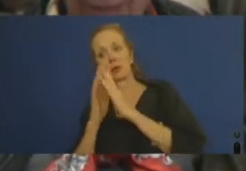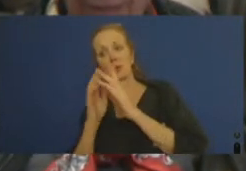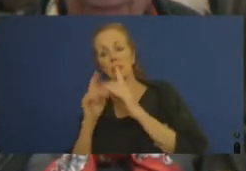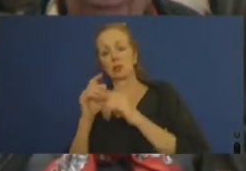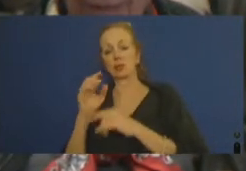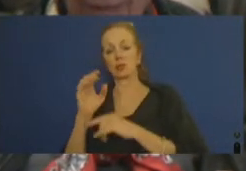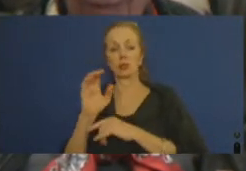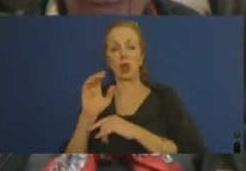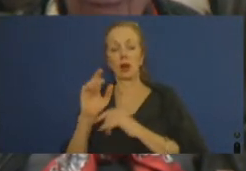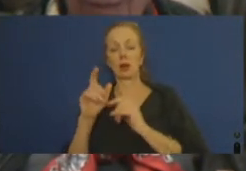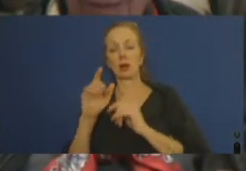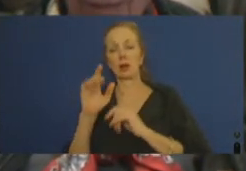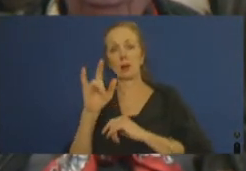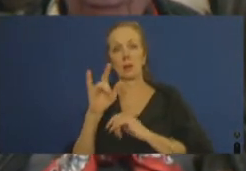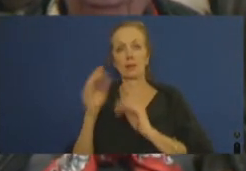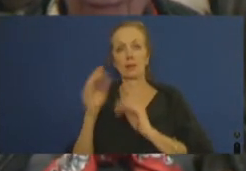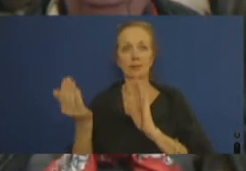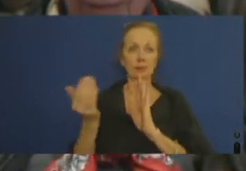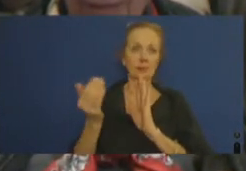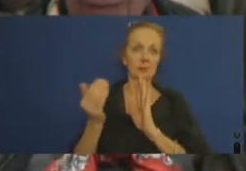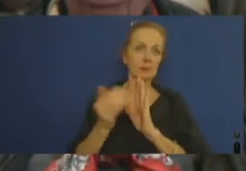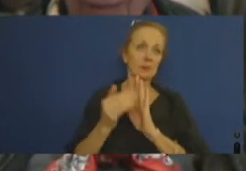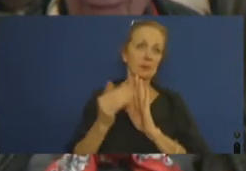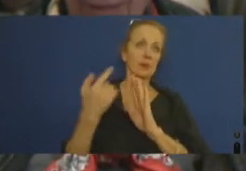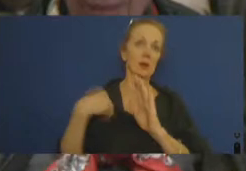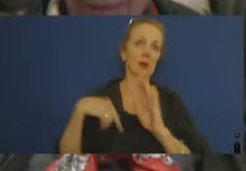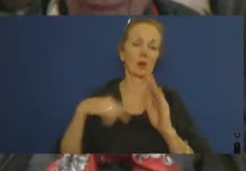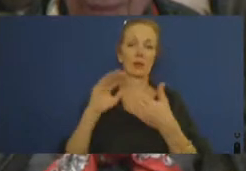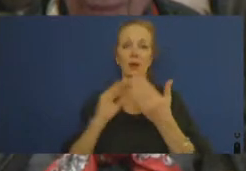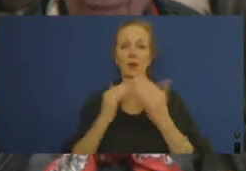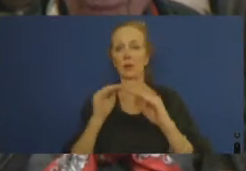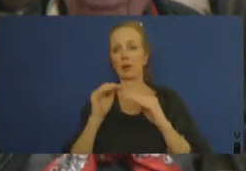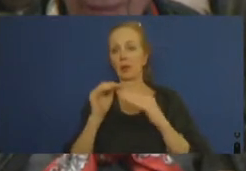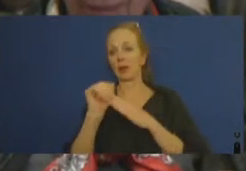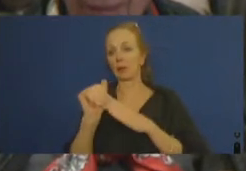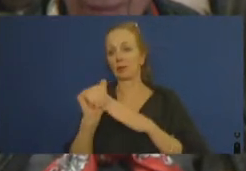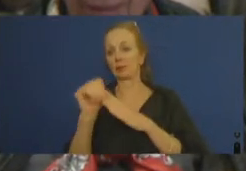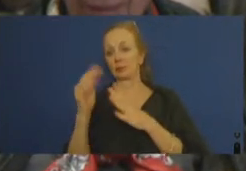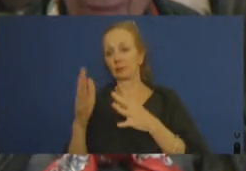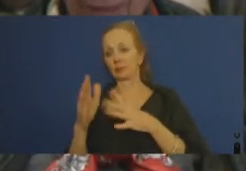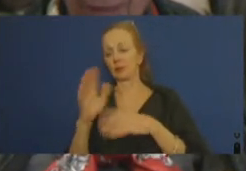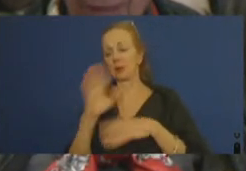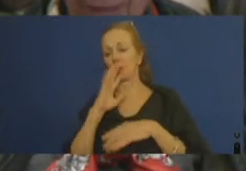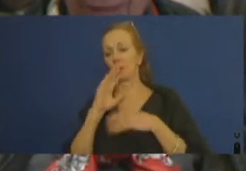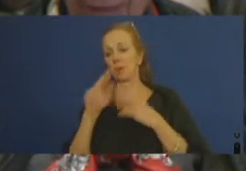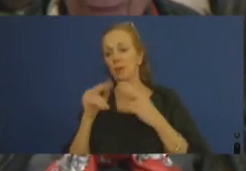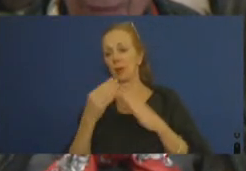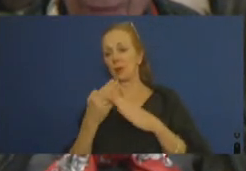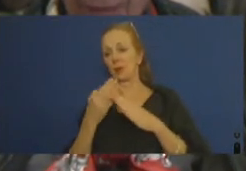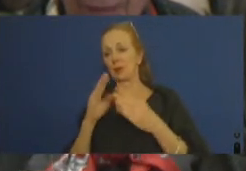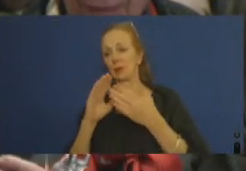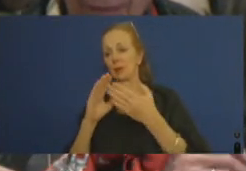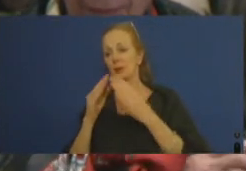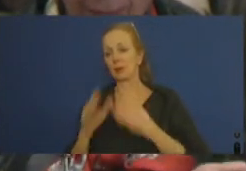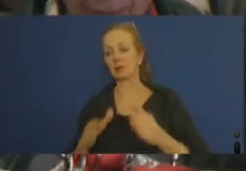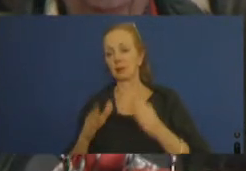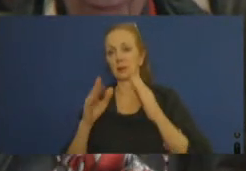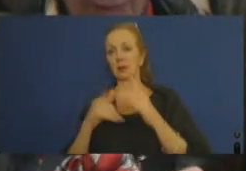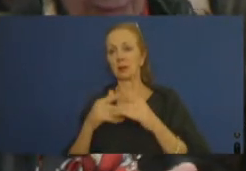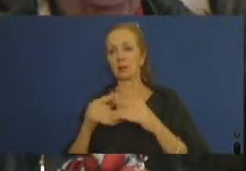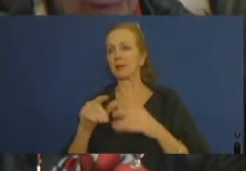Airport. So again, we have all the community leaders. We've been talking to the tower and TRACON to see how we